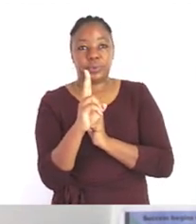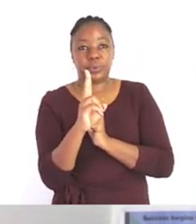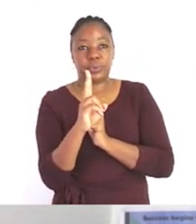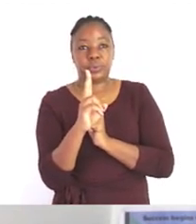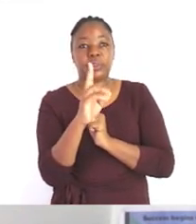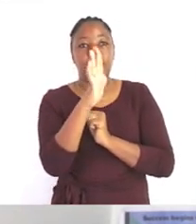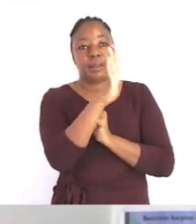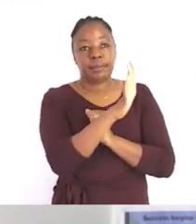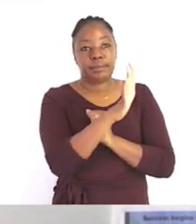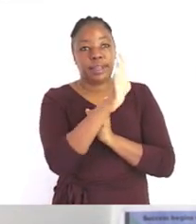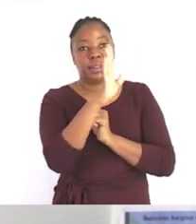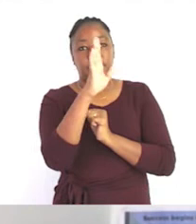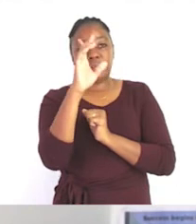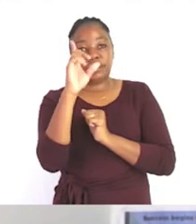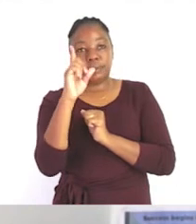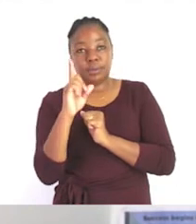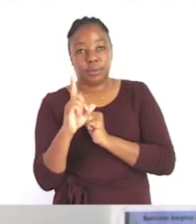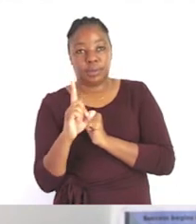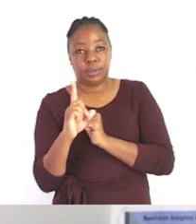51, 50,